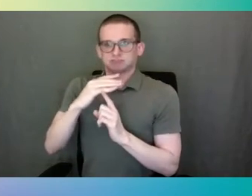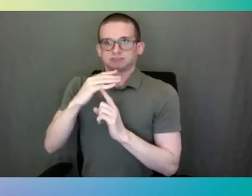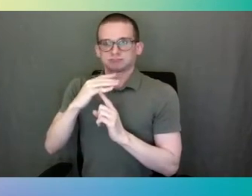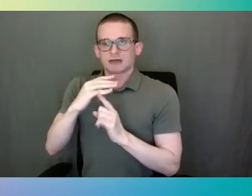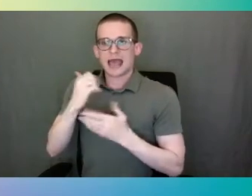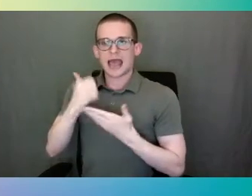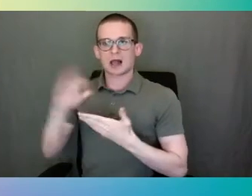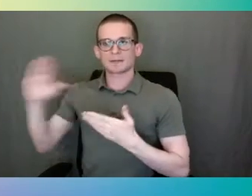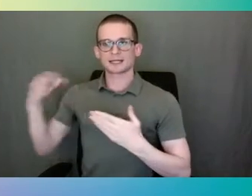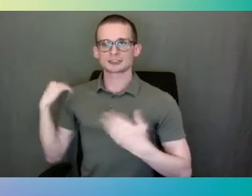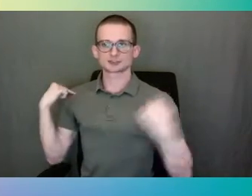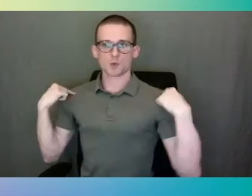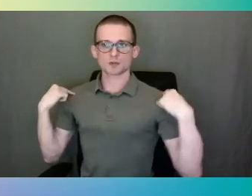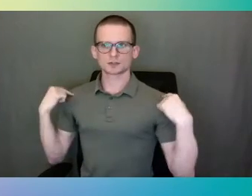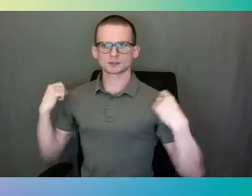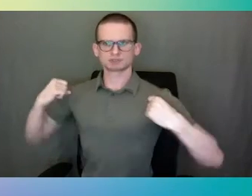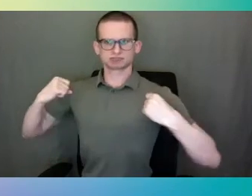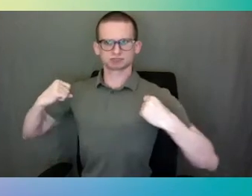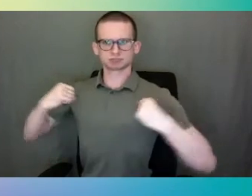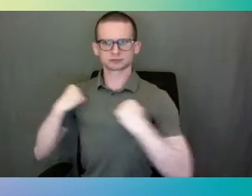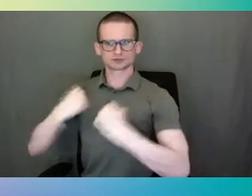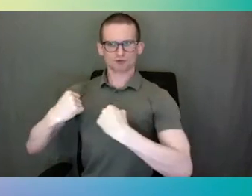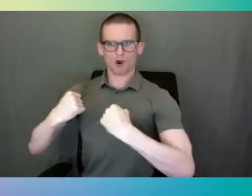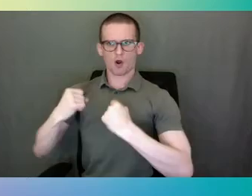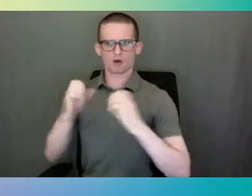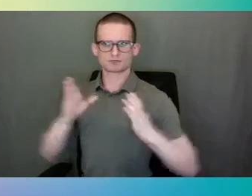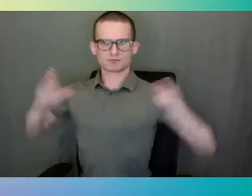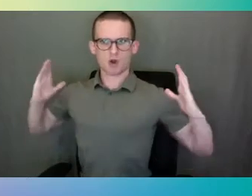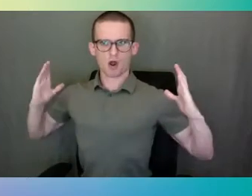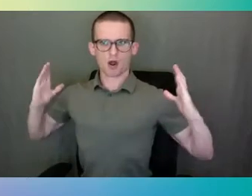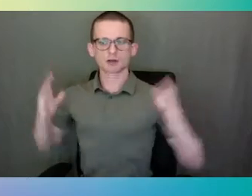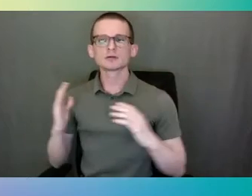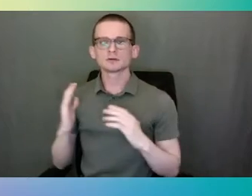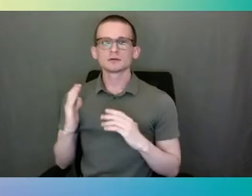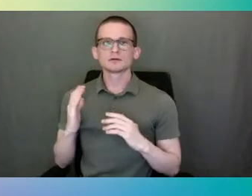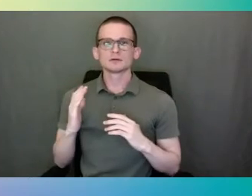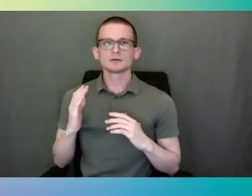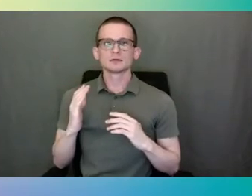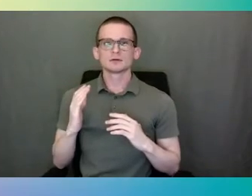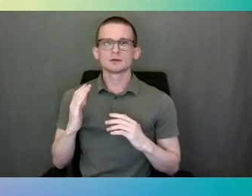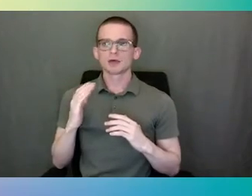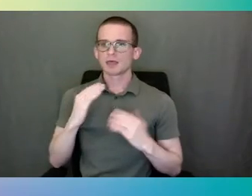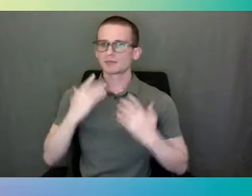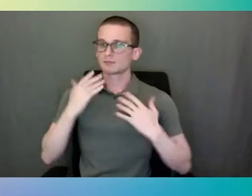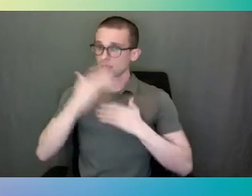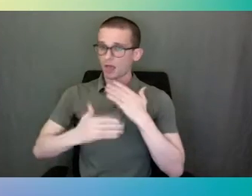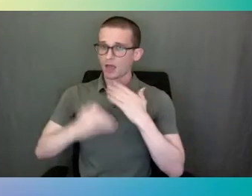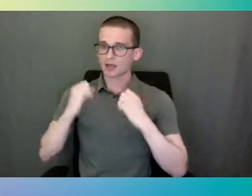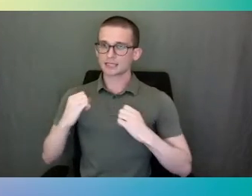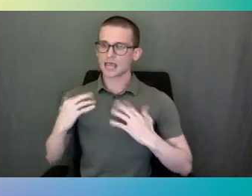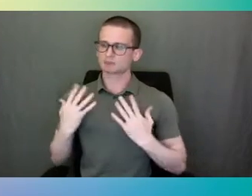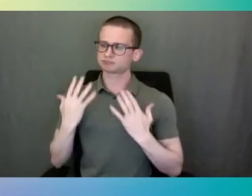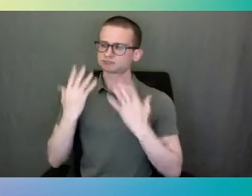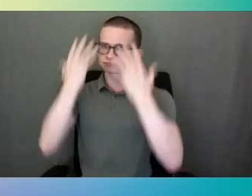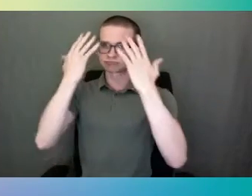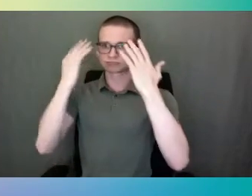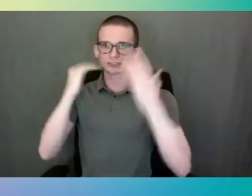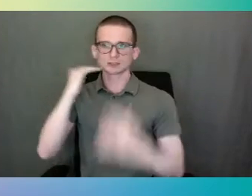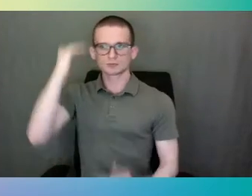shoulders nice and strong and broad, and push the blood to his head, so into his brain, that made